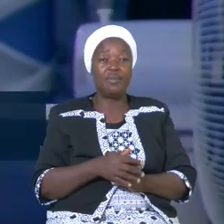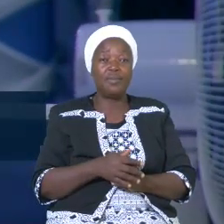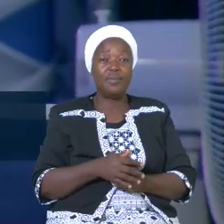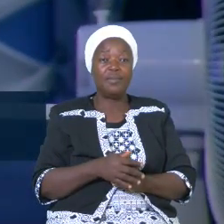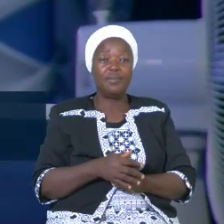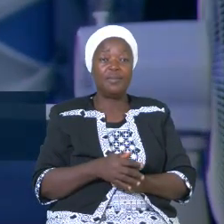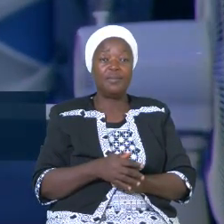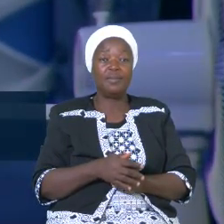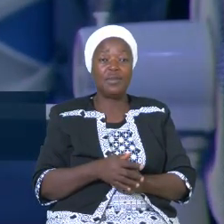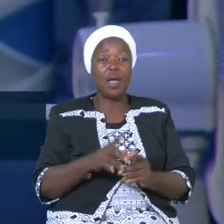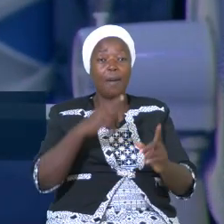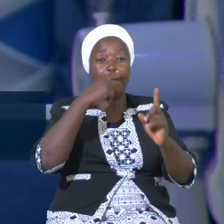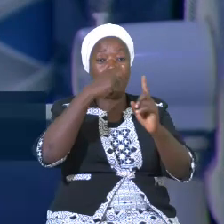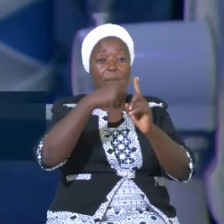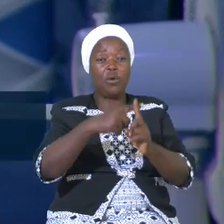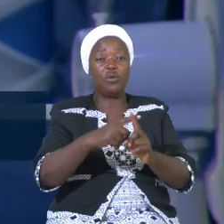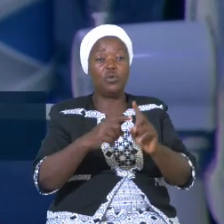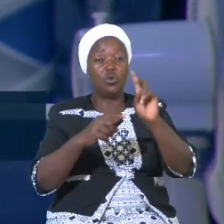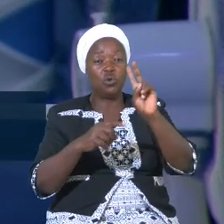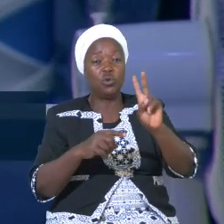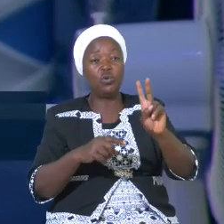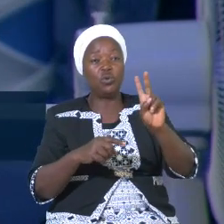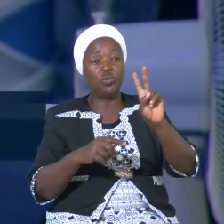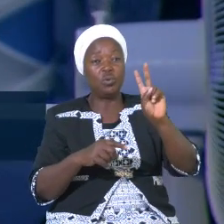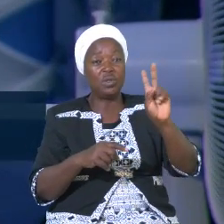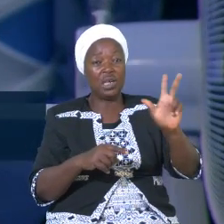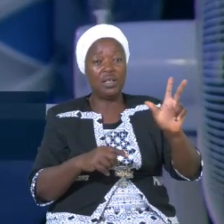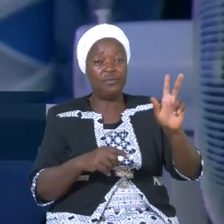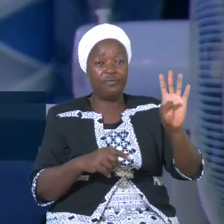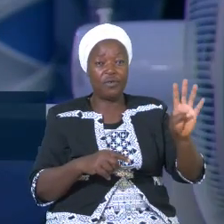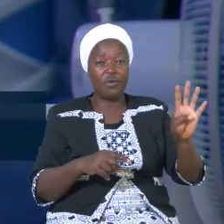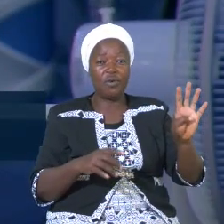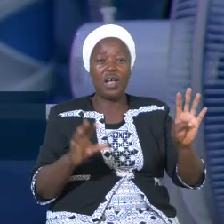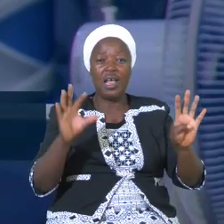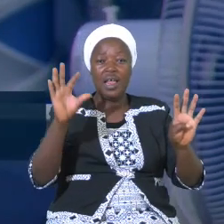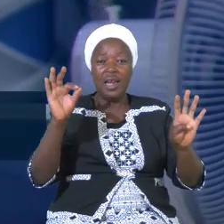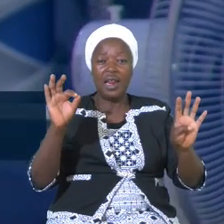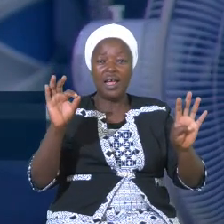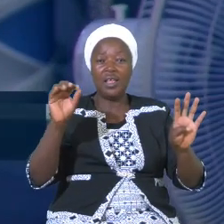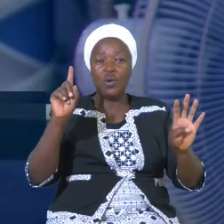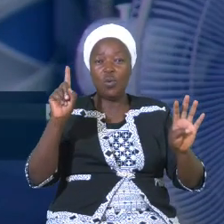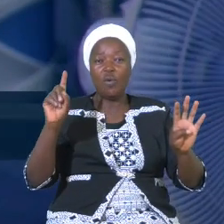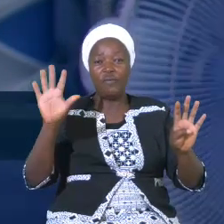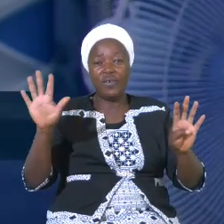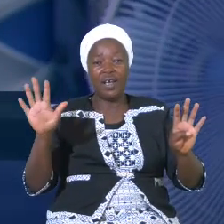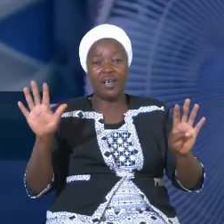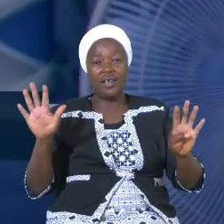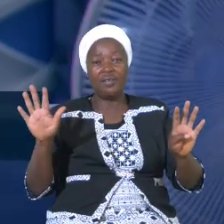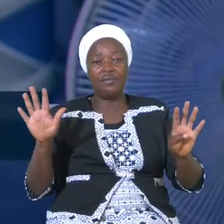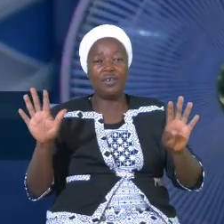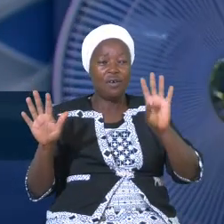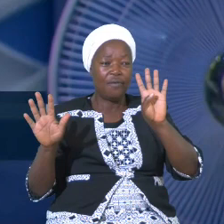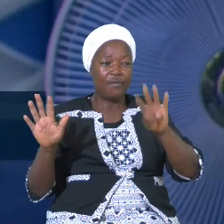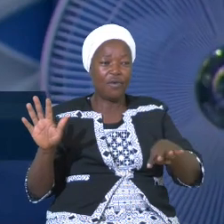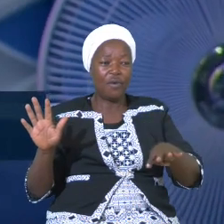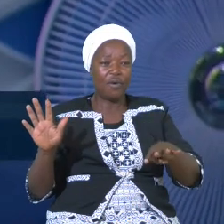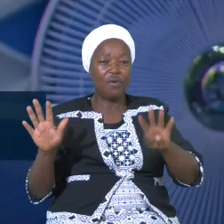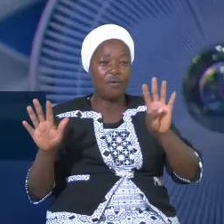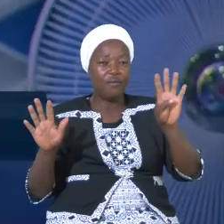plus two three four nine one five four